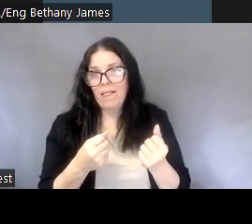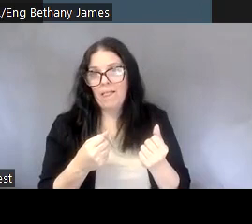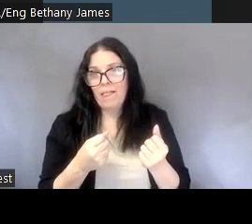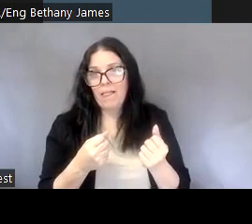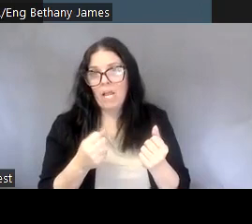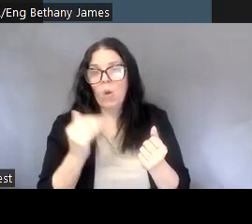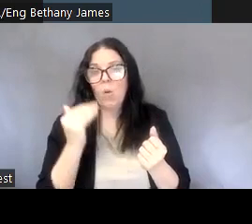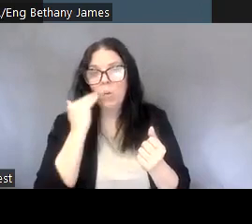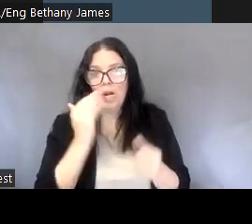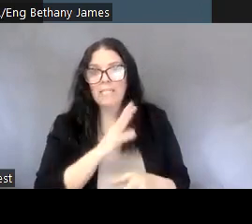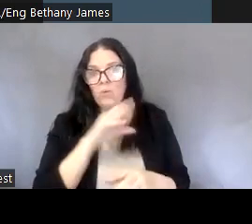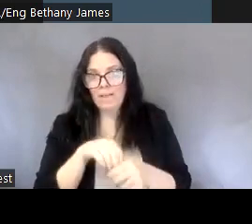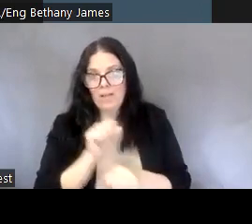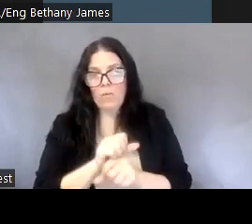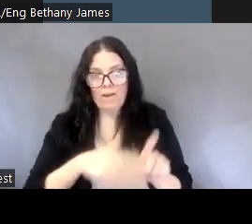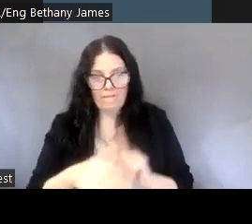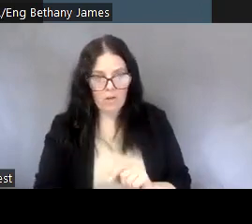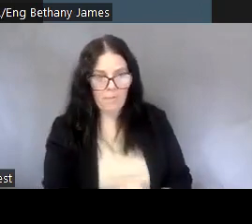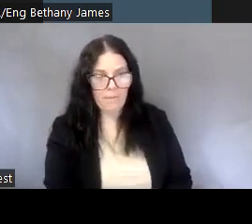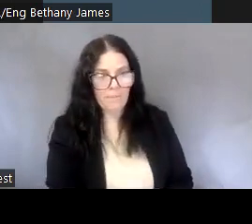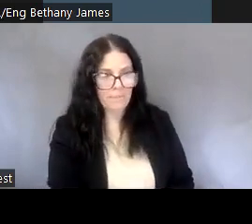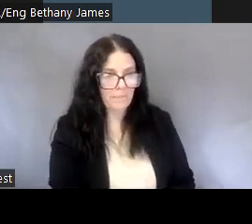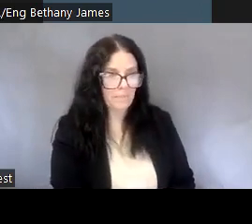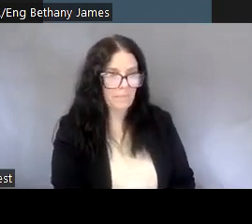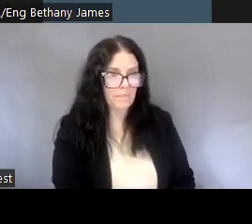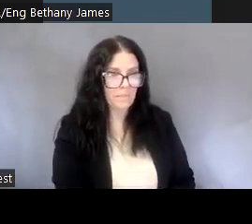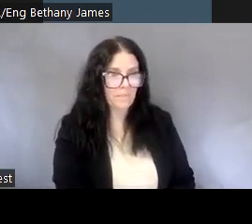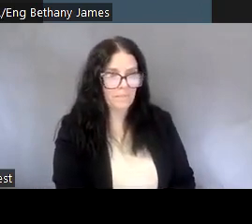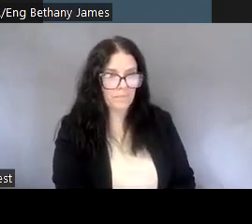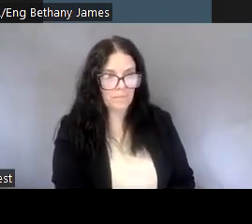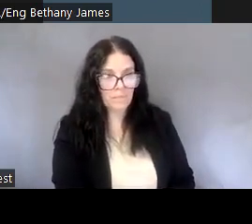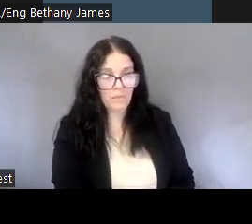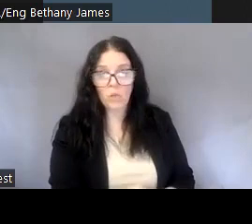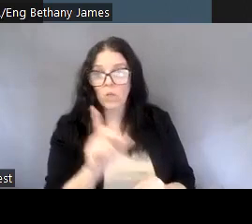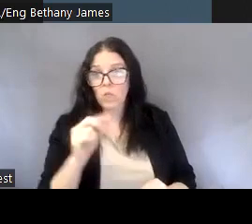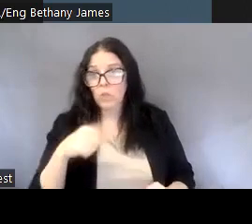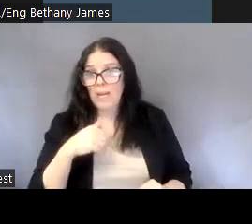awareness within the work environment? Do we have wellness meeting?